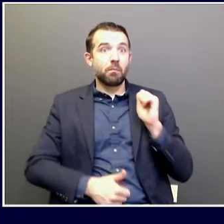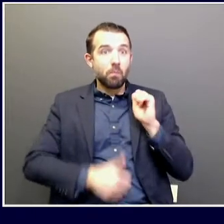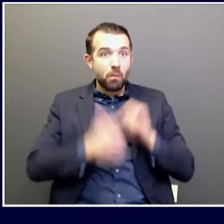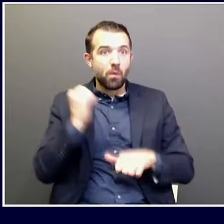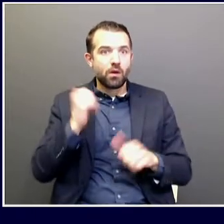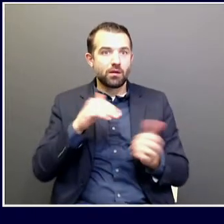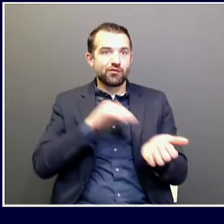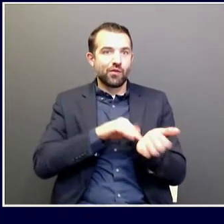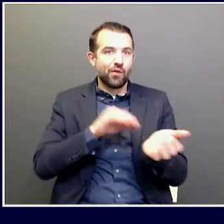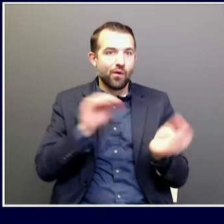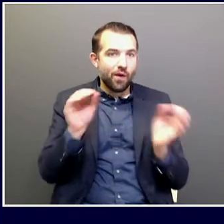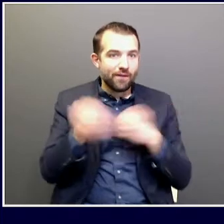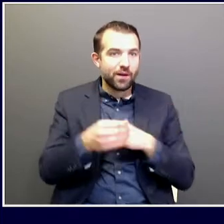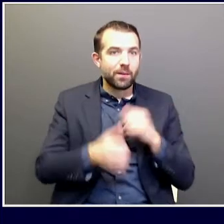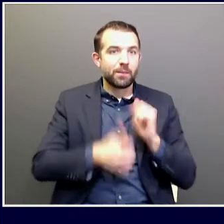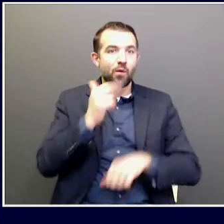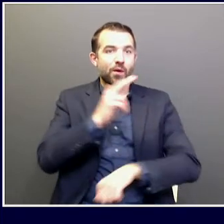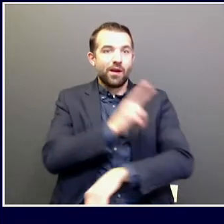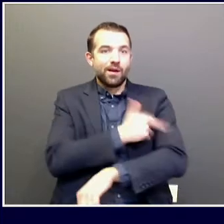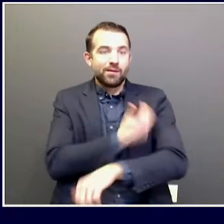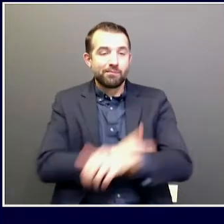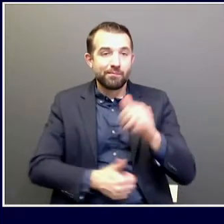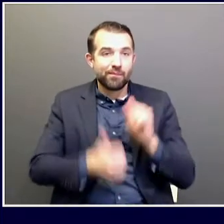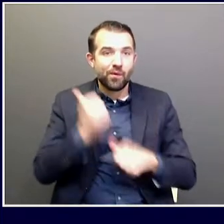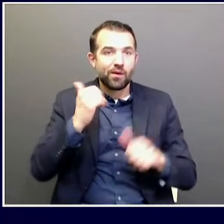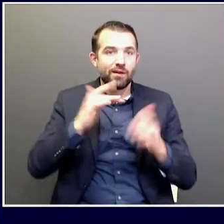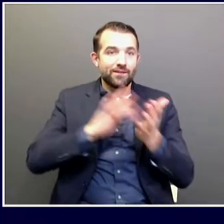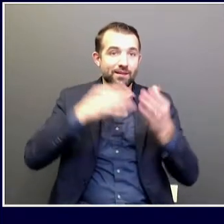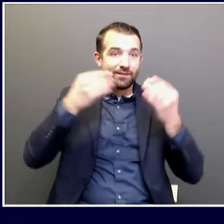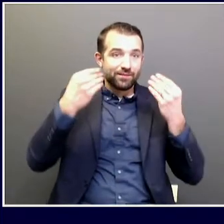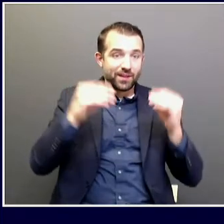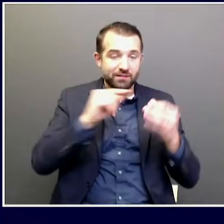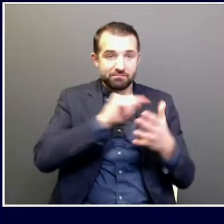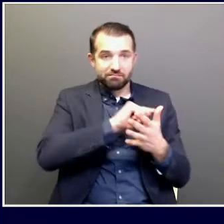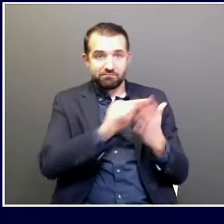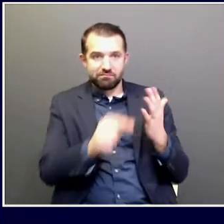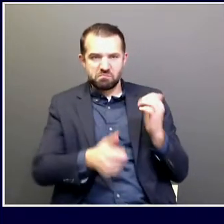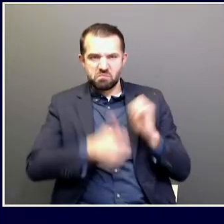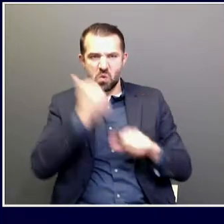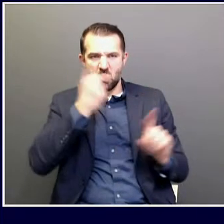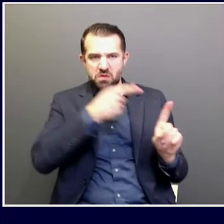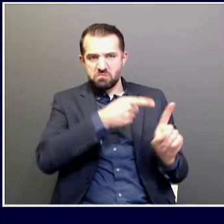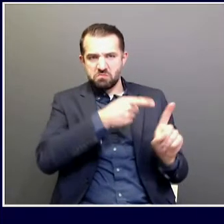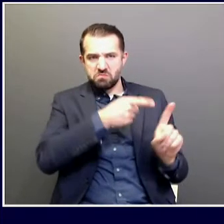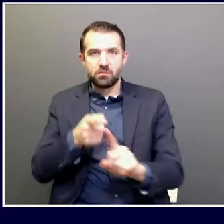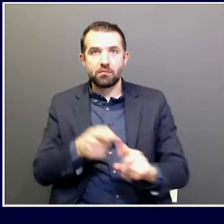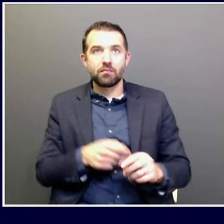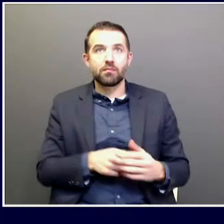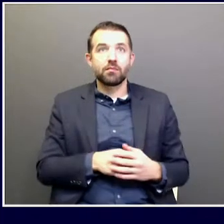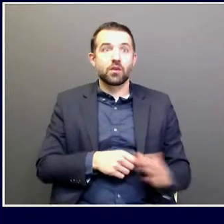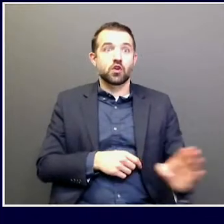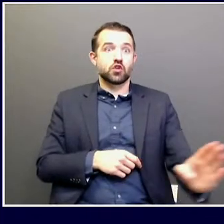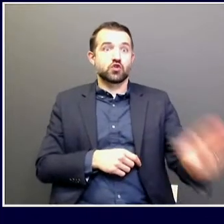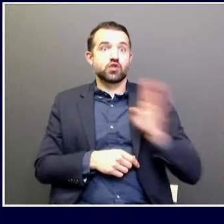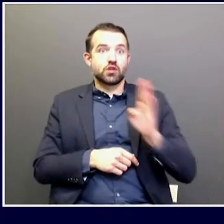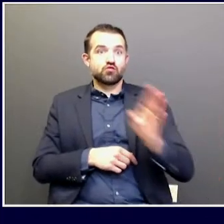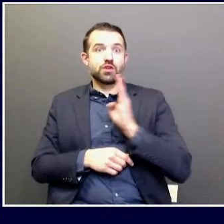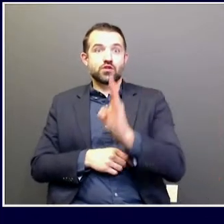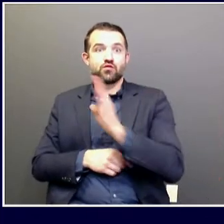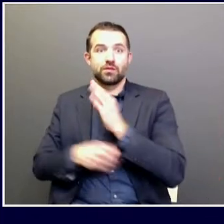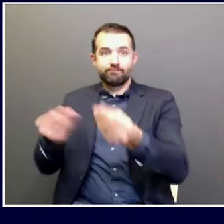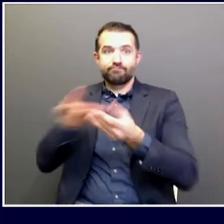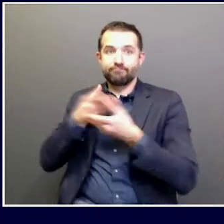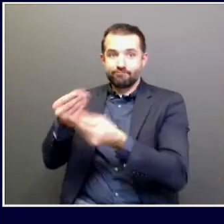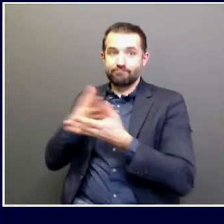there doing vaccines. But there are other groups that get their vaccine directly from the federal government. This includes, for example,